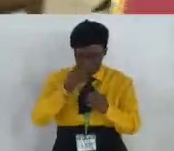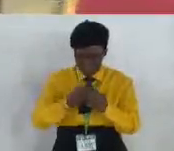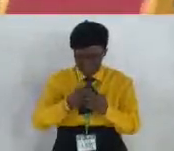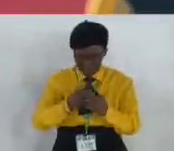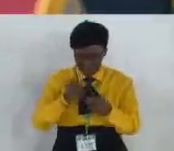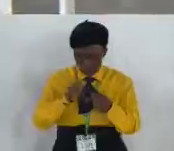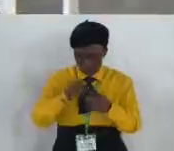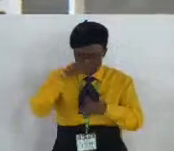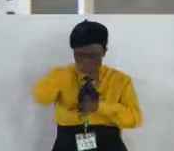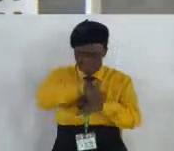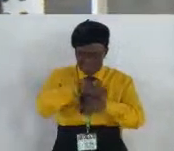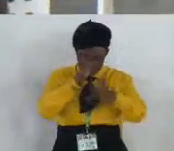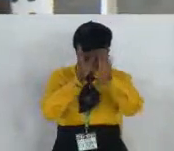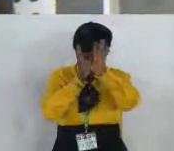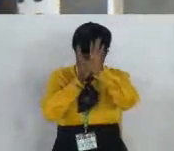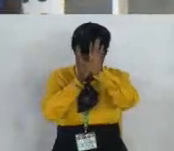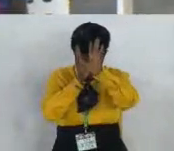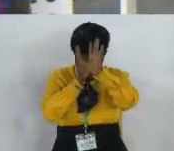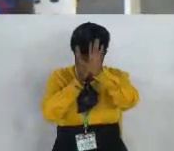Tonight, Father,